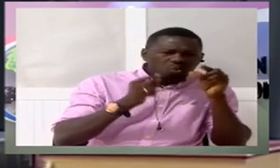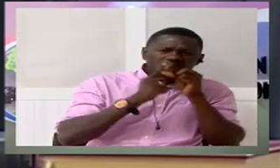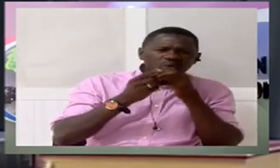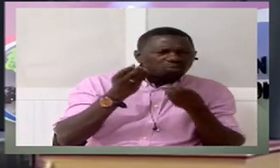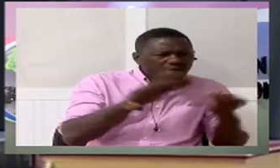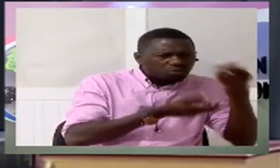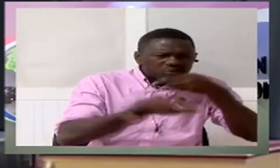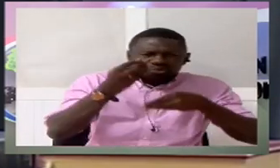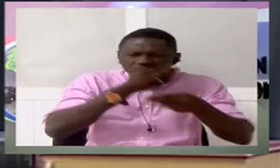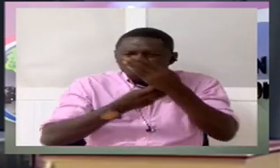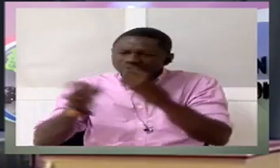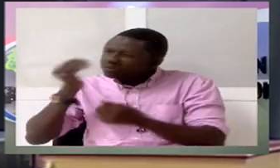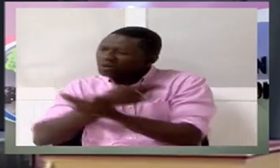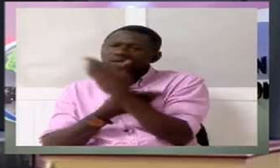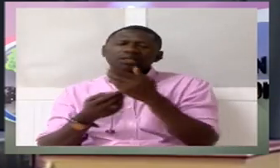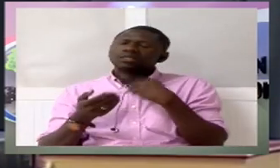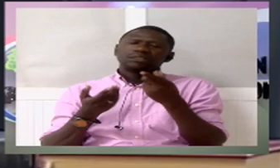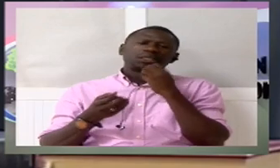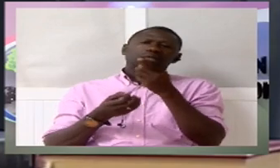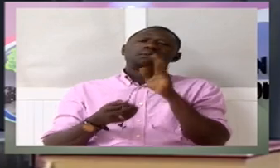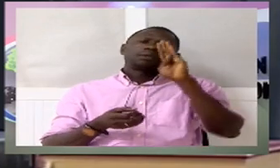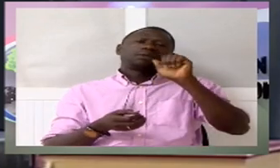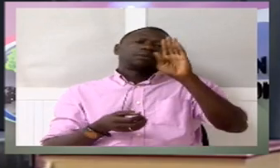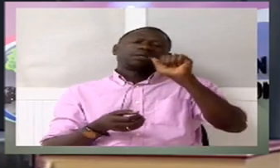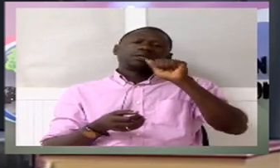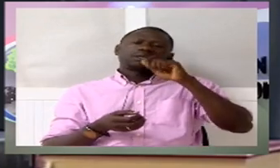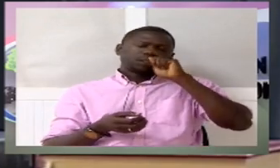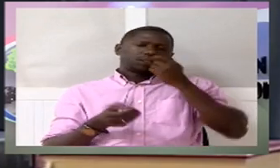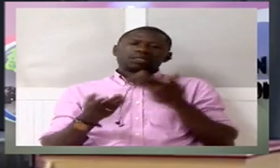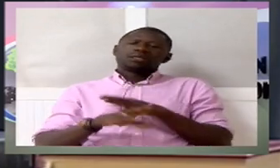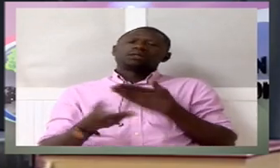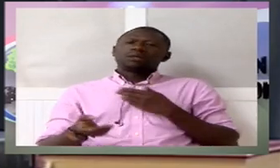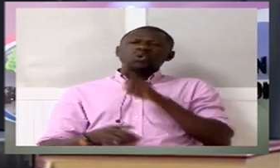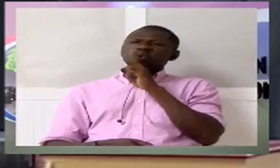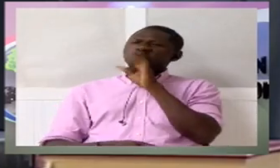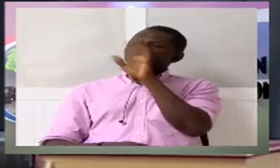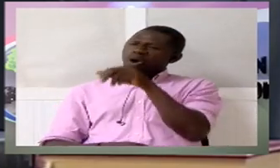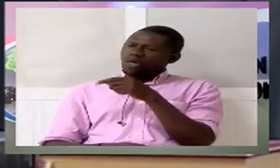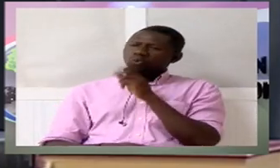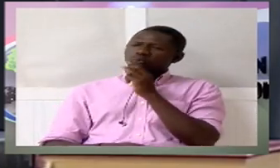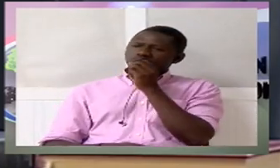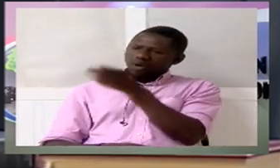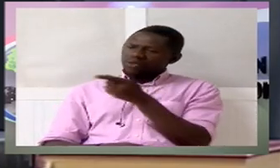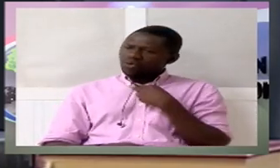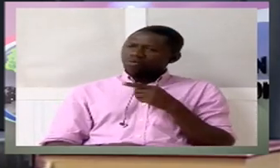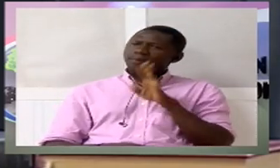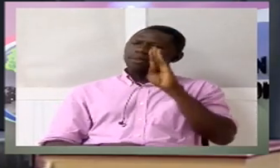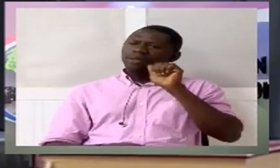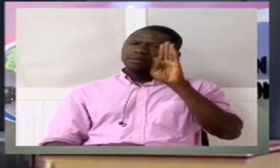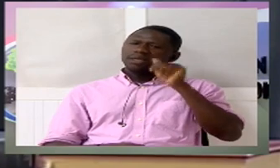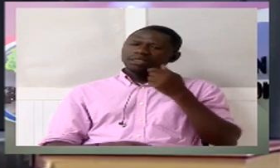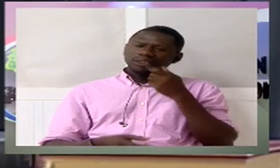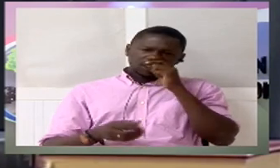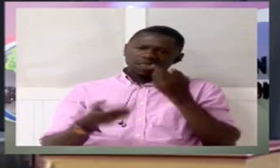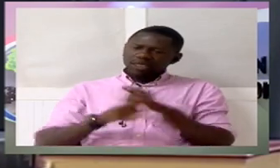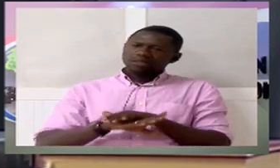You are the very people who are spreading the rumor that Baba is dead. Jumale fa onkote Baba fatale. In fact, who told you that Baba was dead? Son kata fo Banjul. We quarreled on our